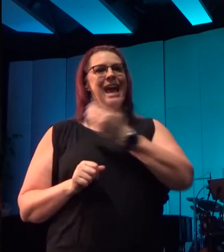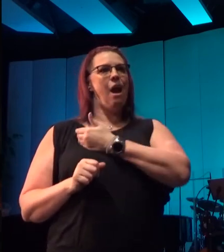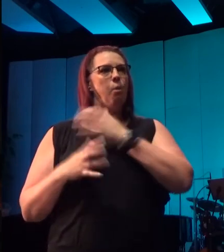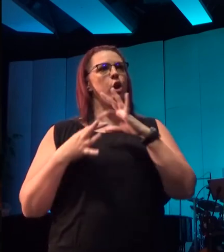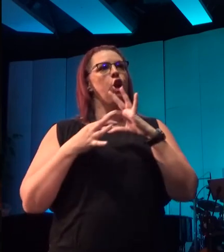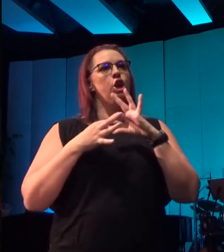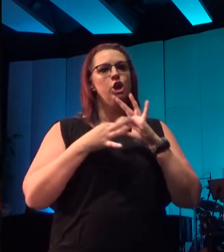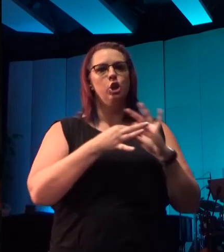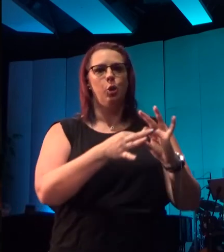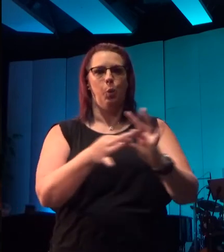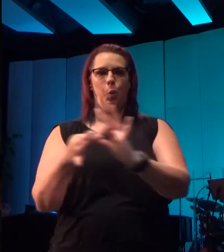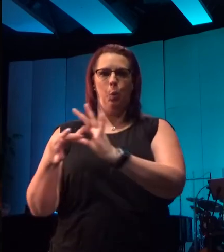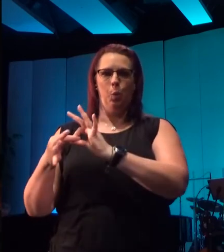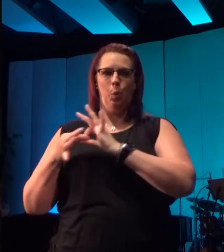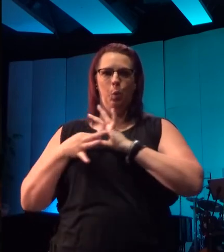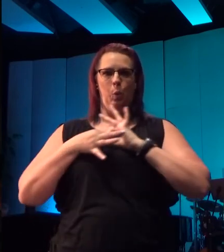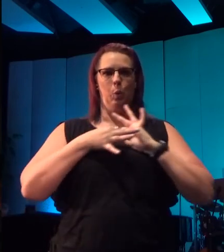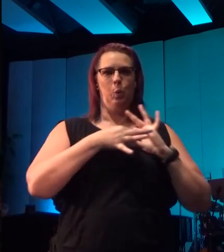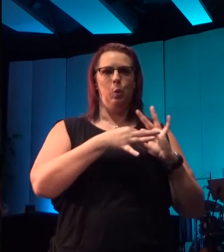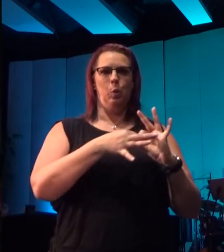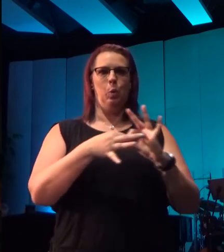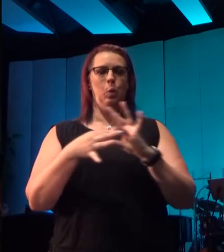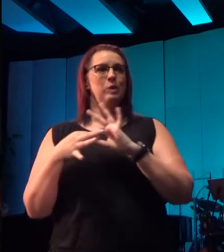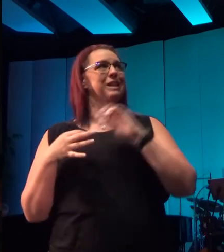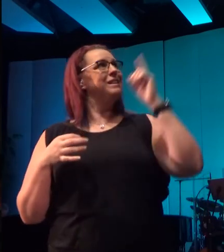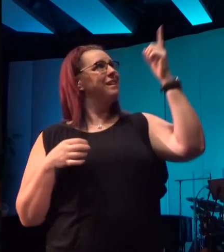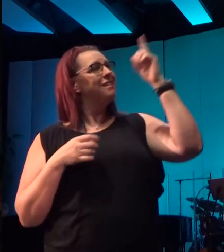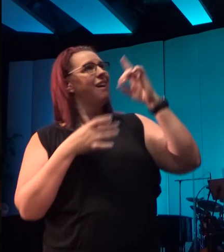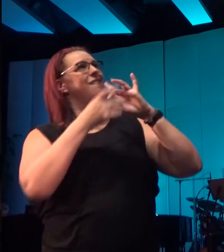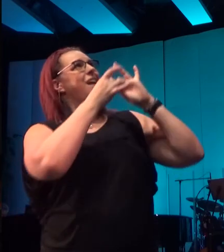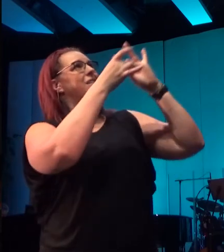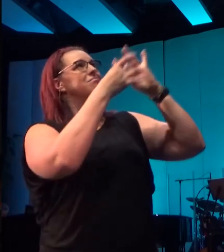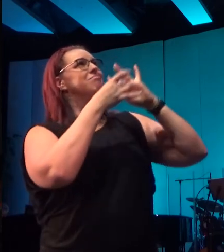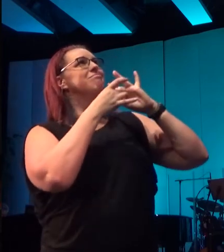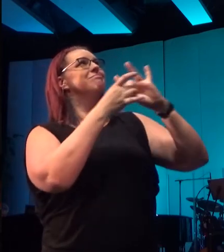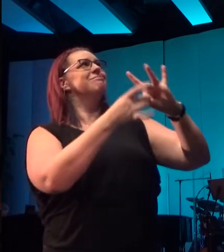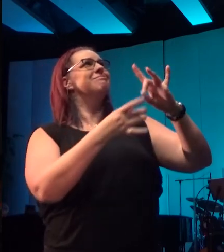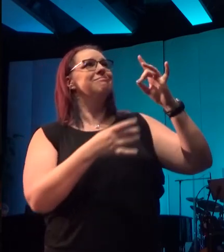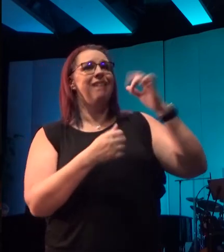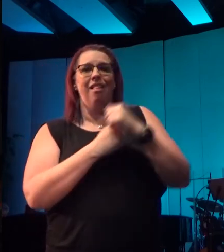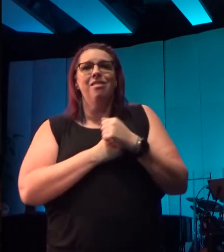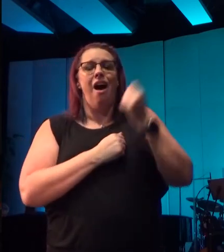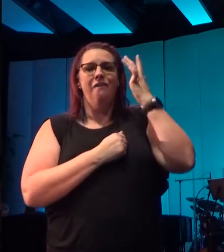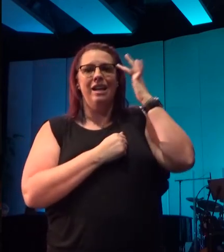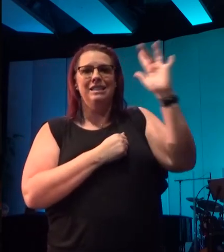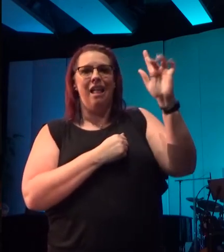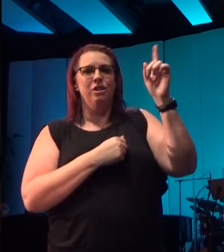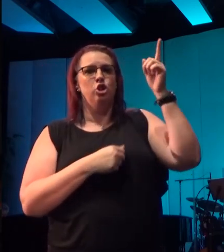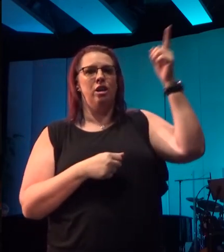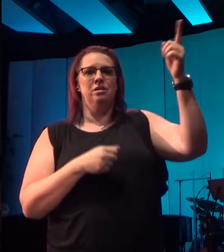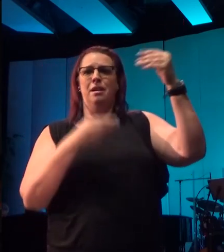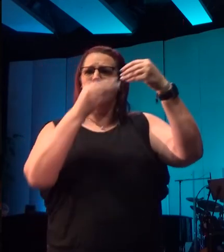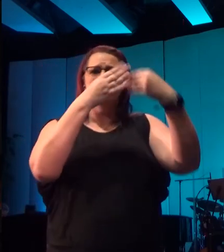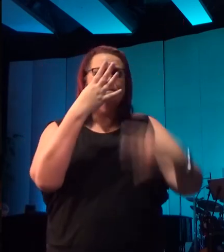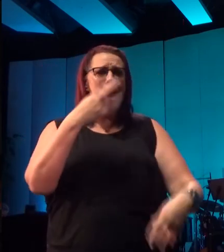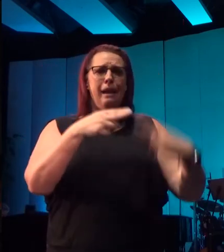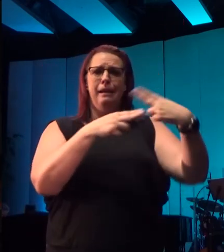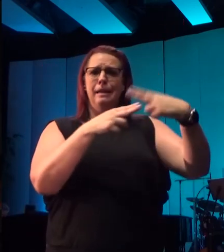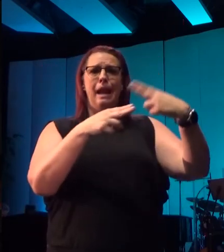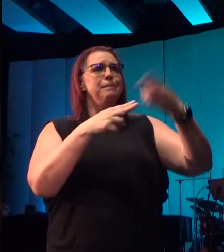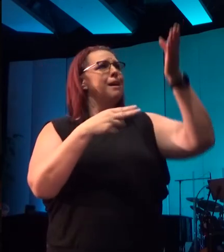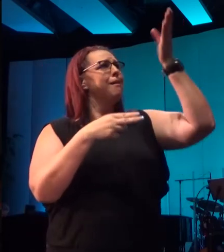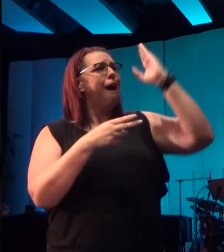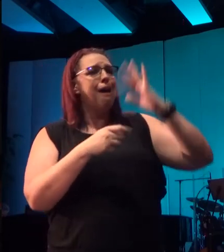unity in the Holy of Holies, in the divine love intelligence, called by many names: God, the Spirit,